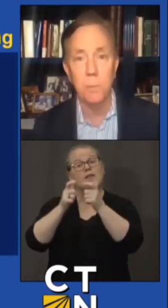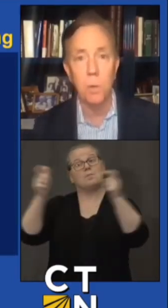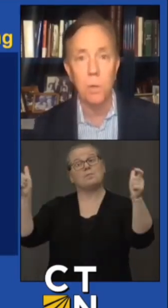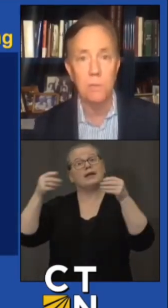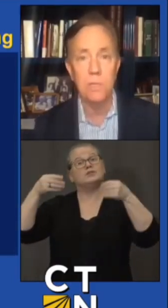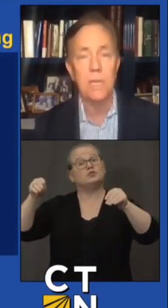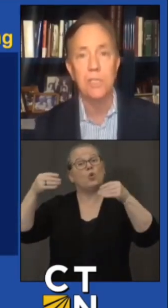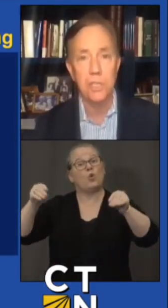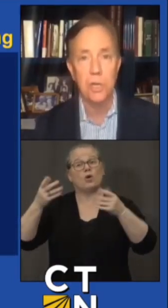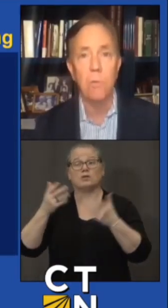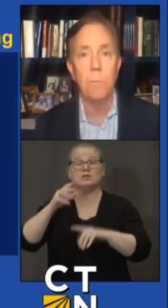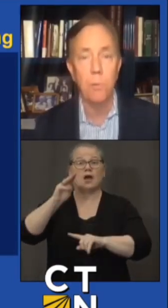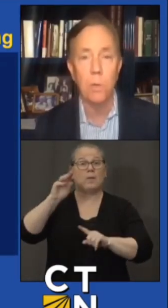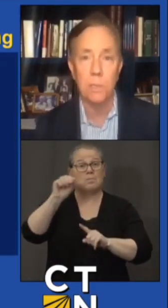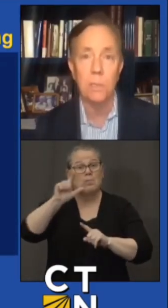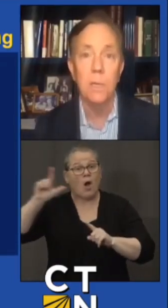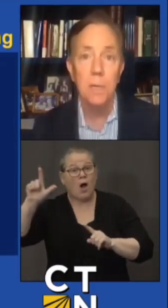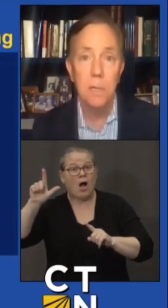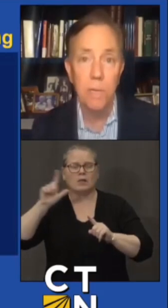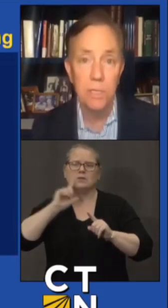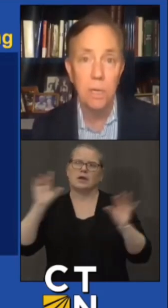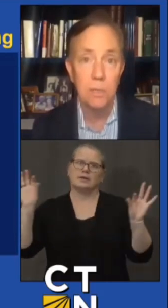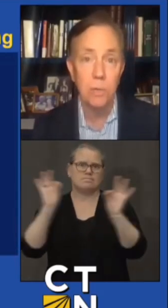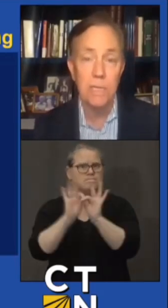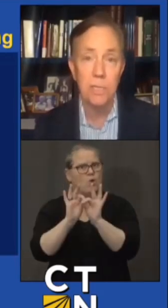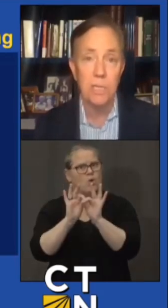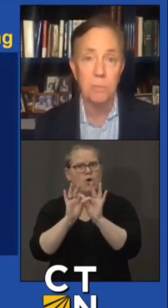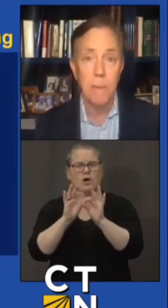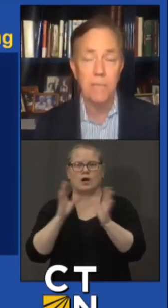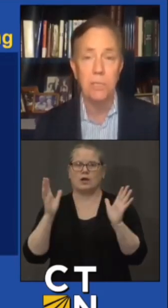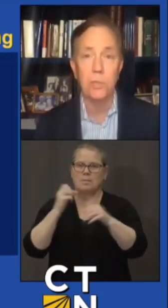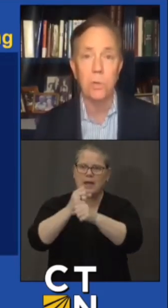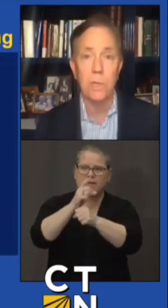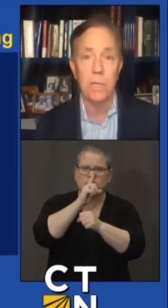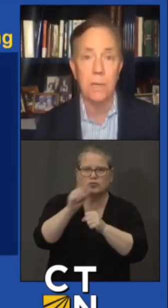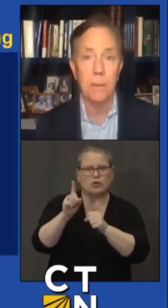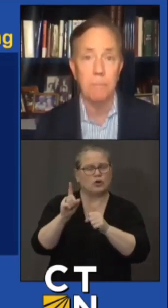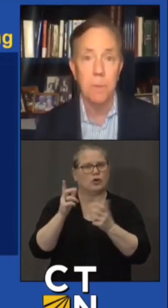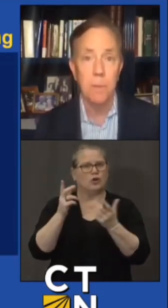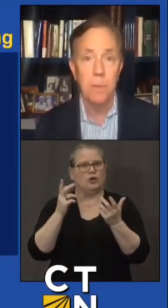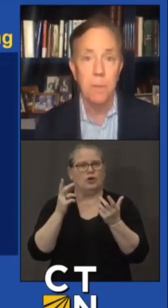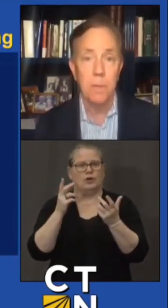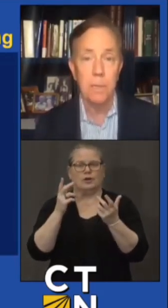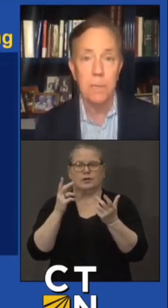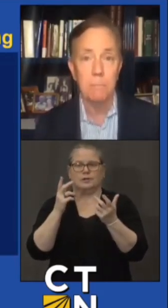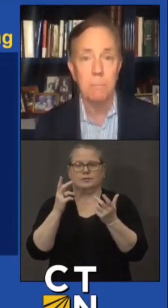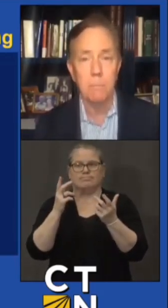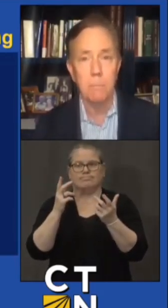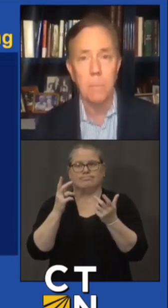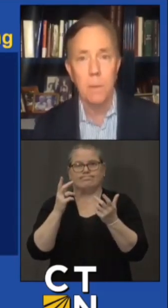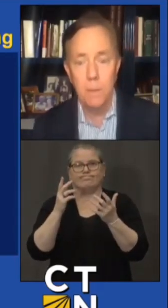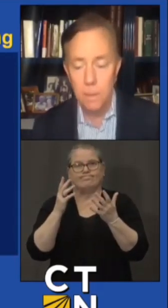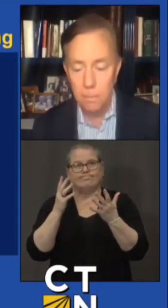for the malls. It's so important that we trace this, make sure that